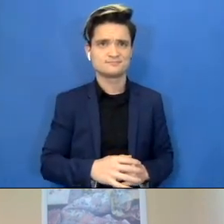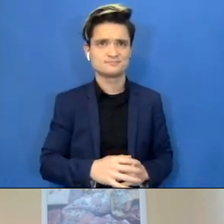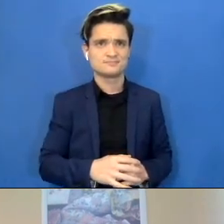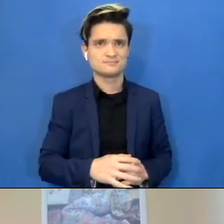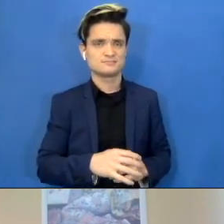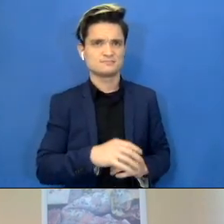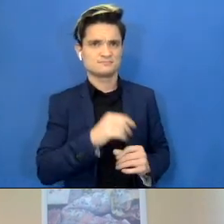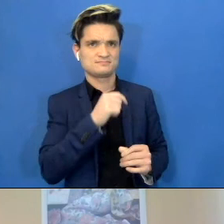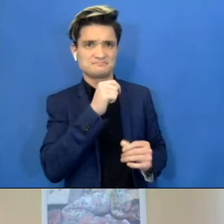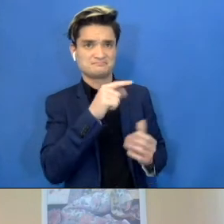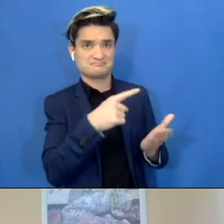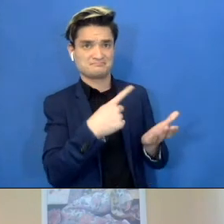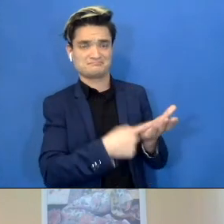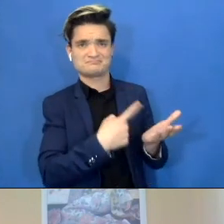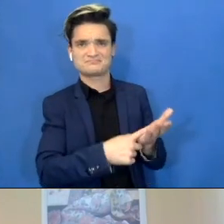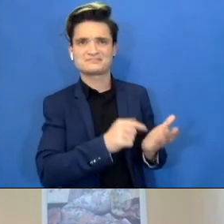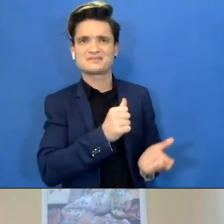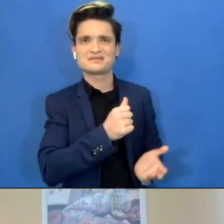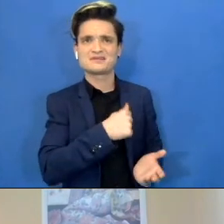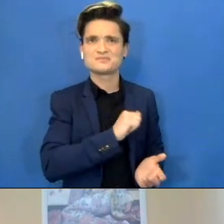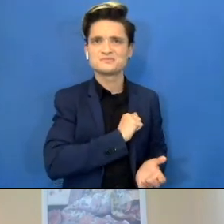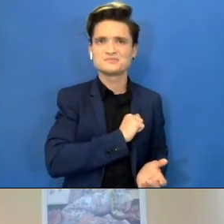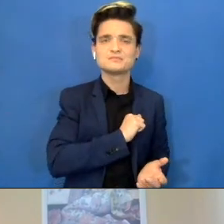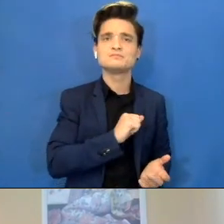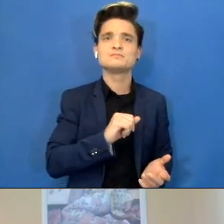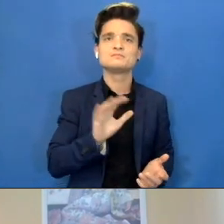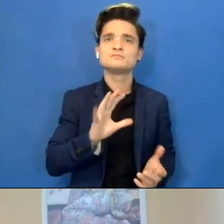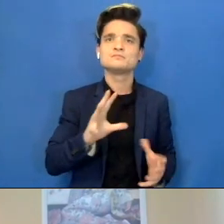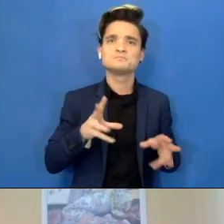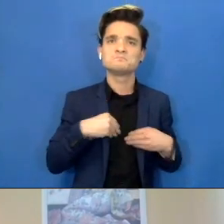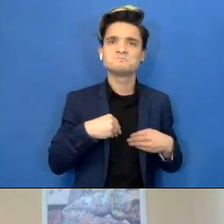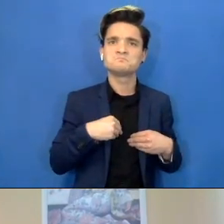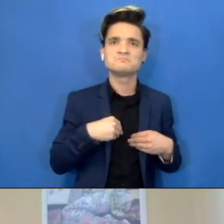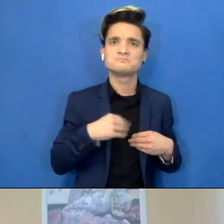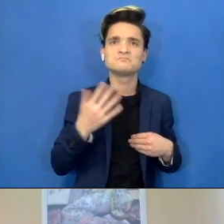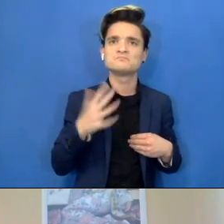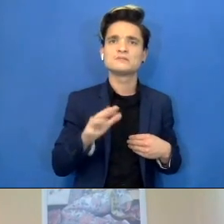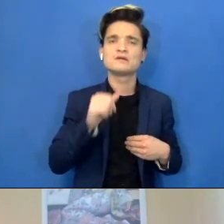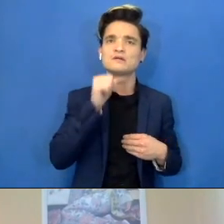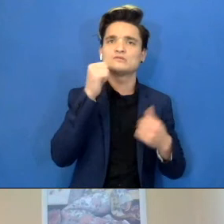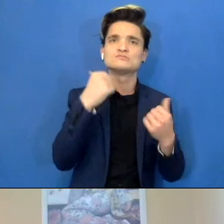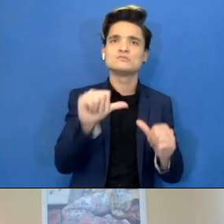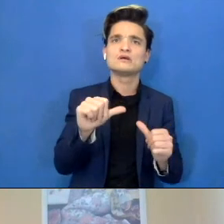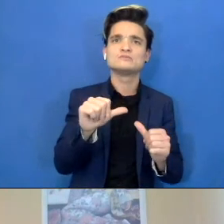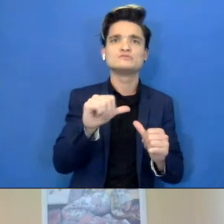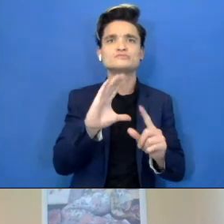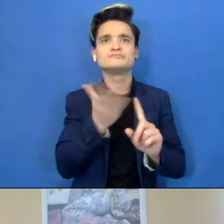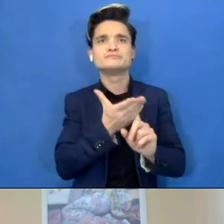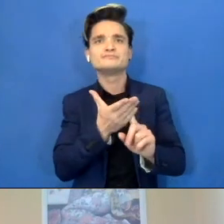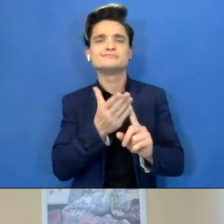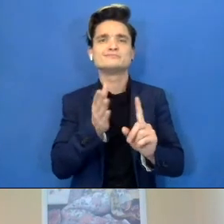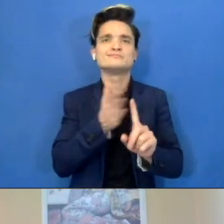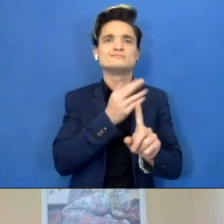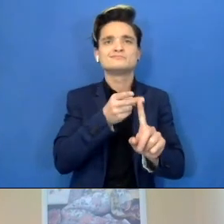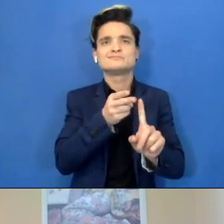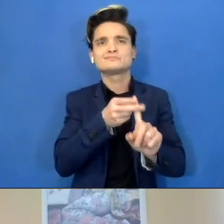a no and don't try to find out more about it. Also, if you're in a personal space with one other person, so it's just the two